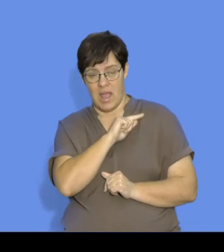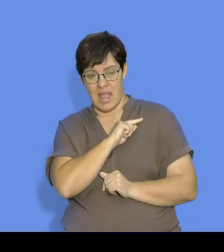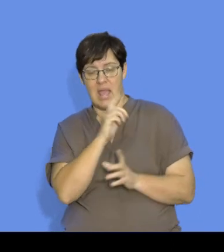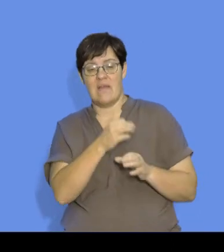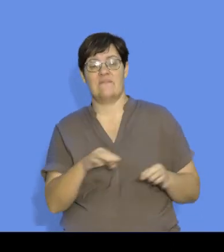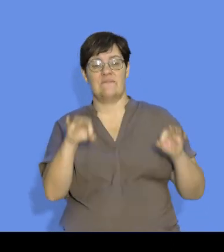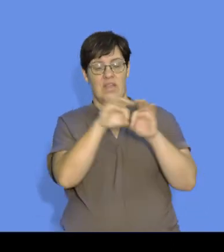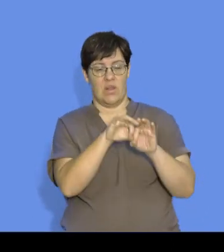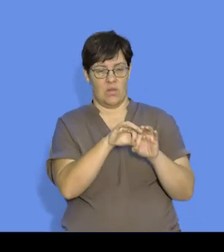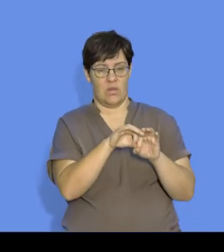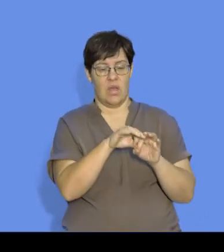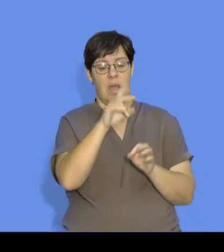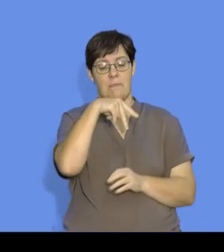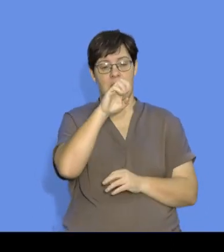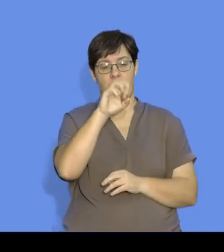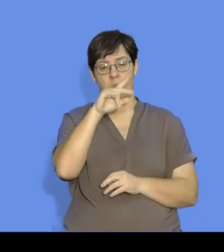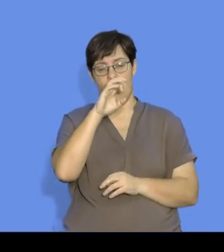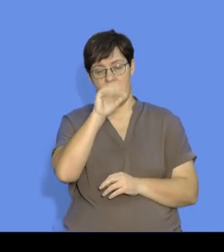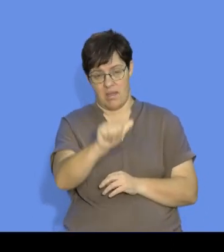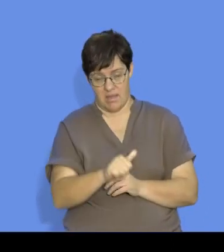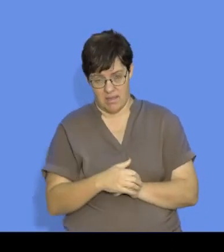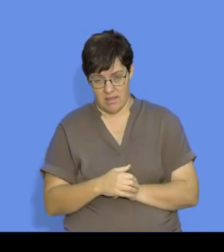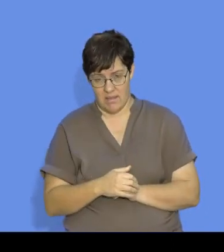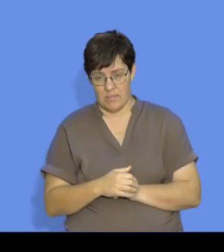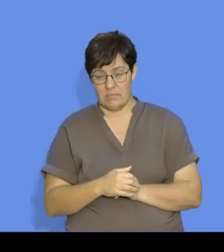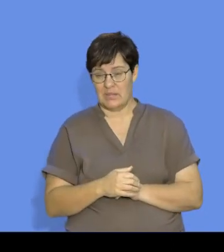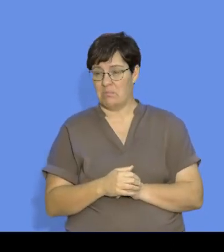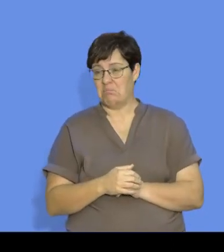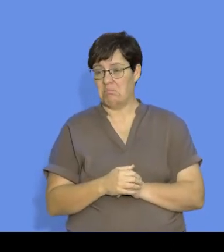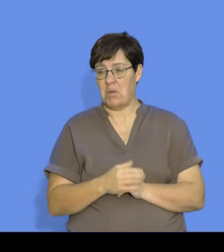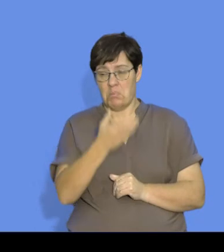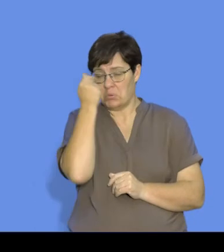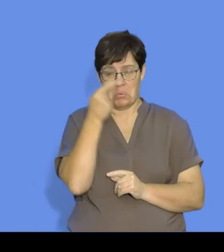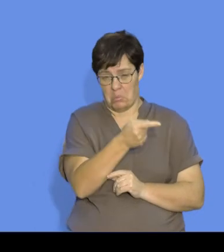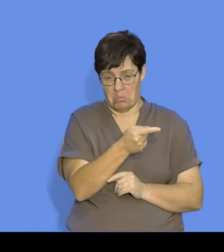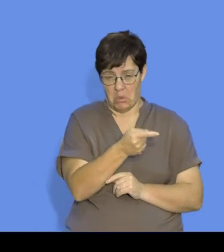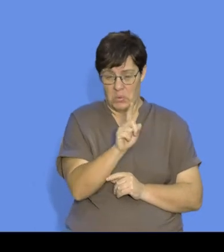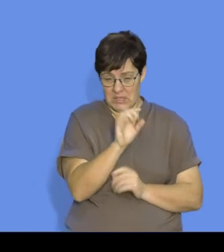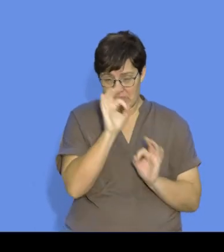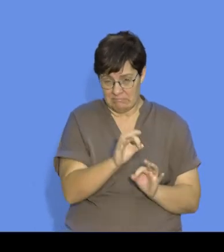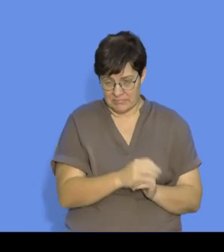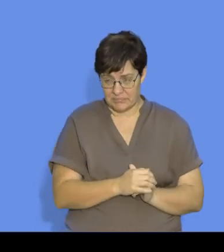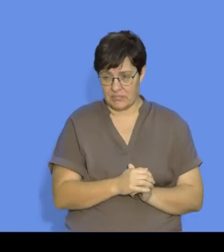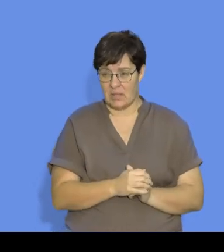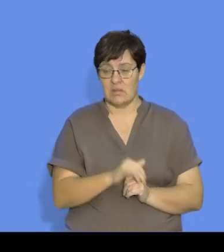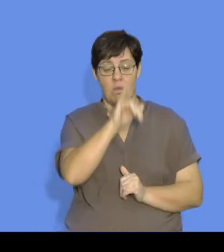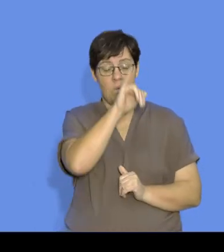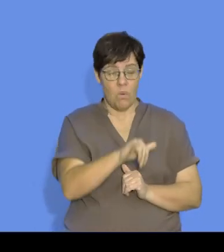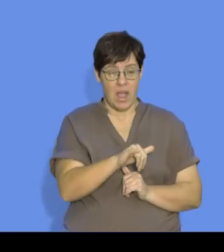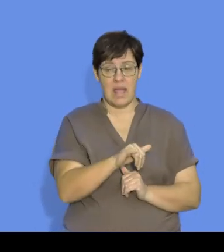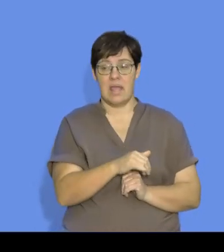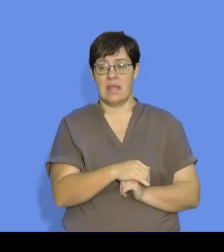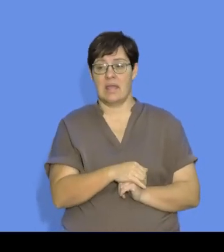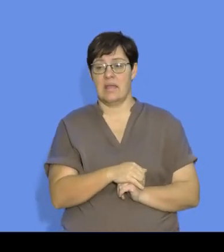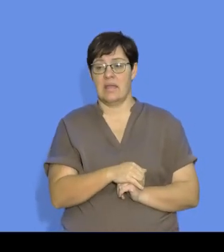it's the value of the parabola, right? We don't know what the actual y is because we don't know the x. And the